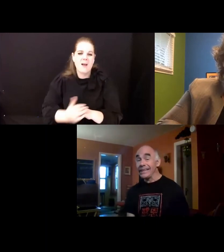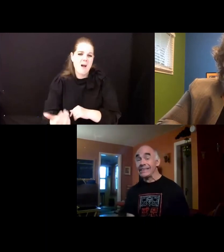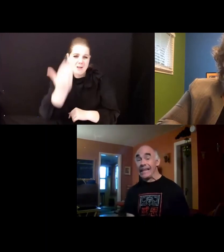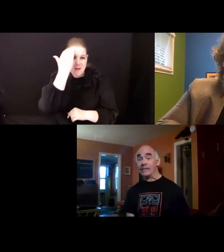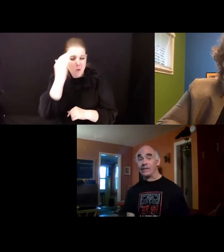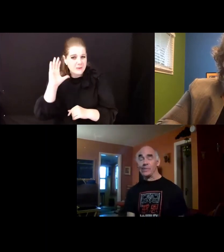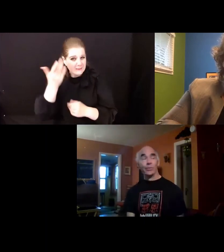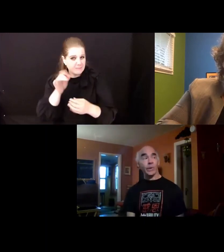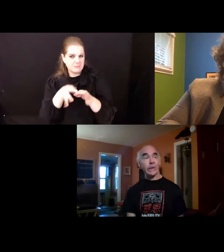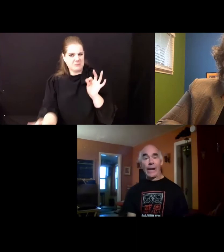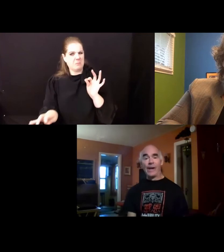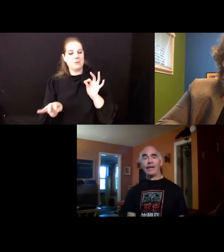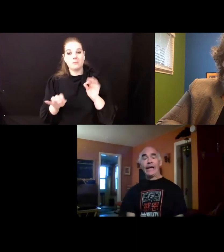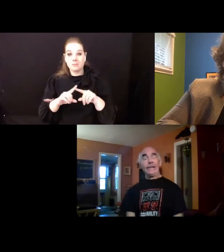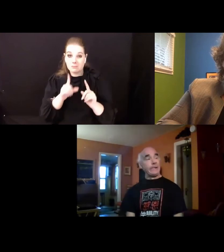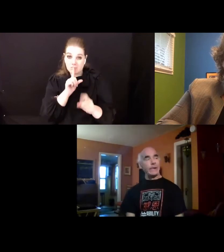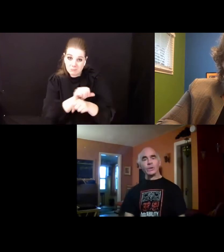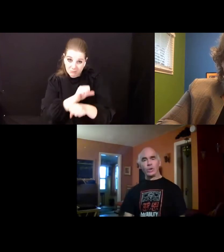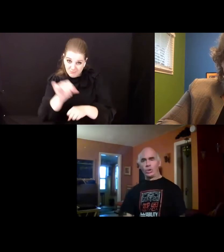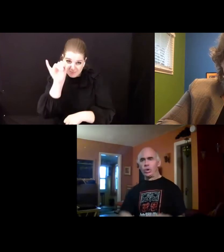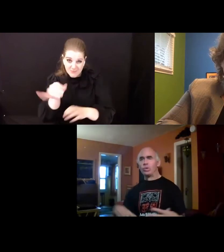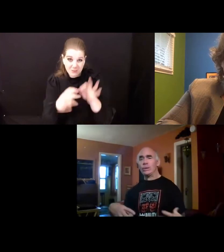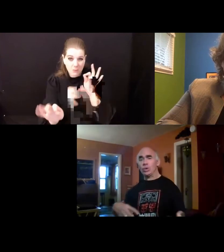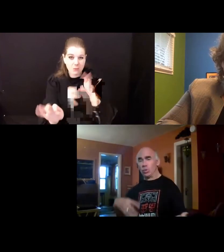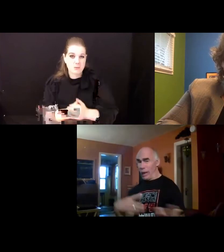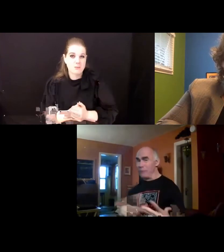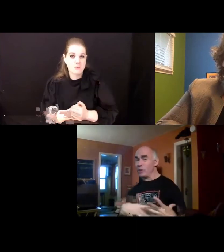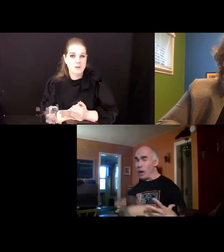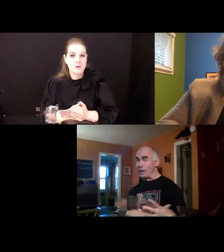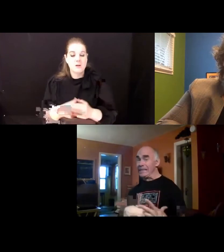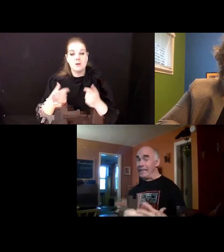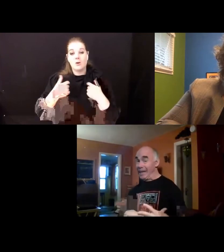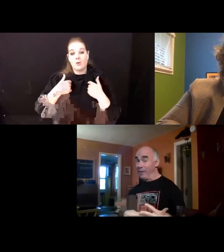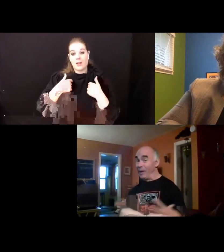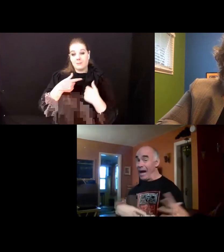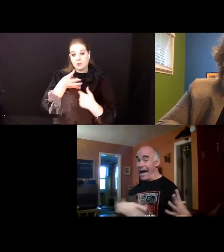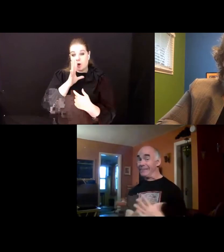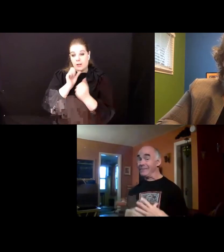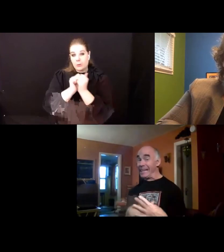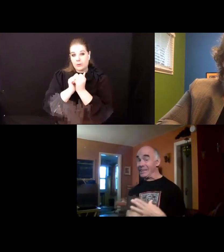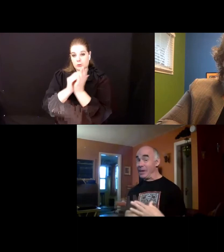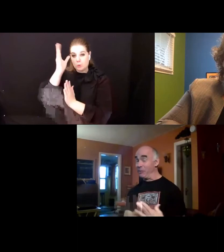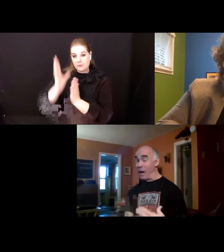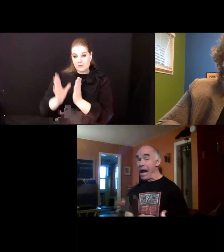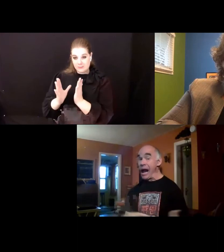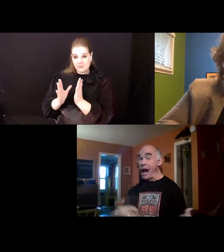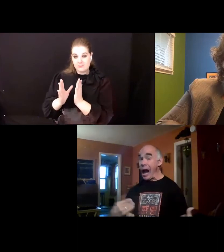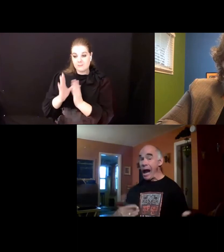really is that simple. I tell students when I'm talking to them, I tell